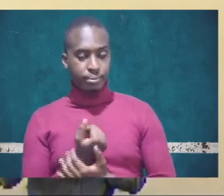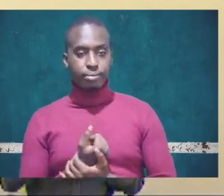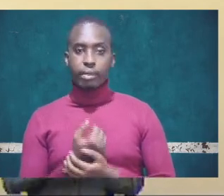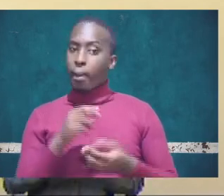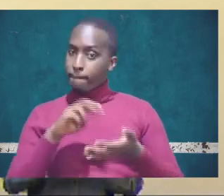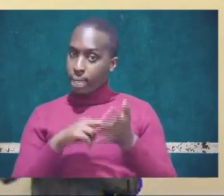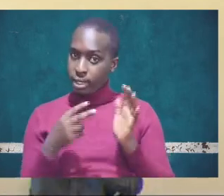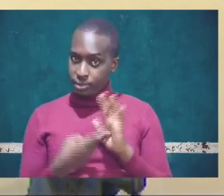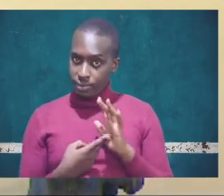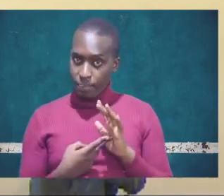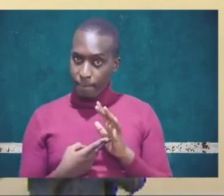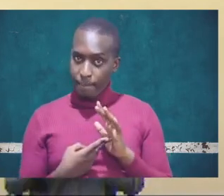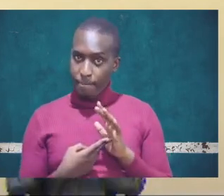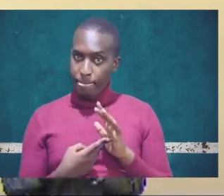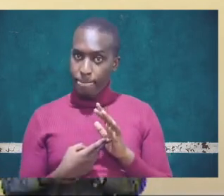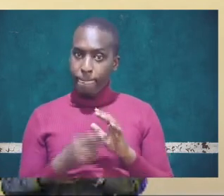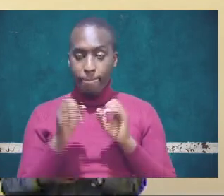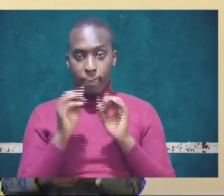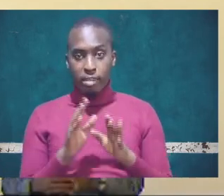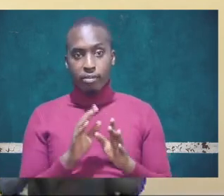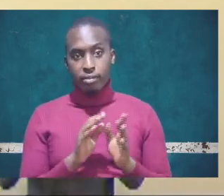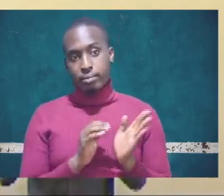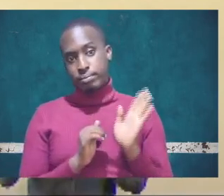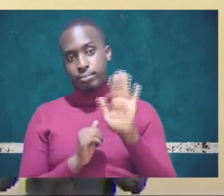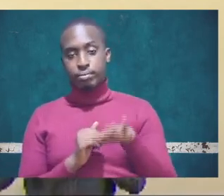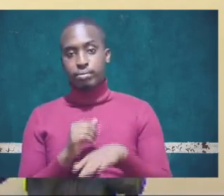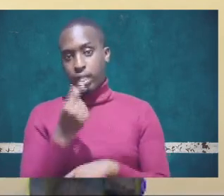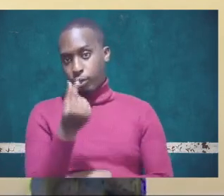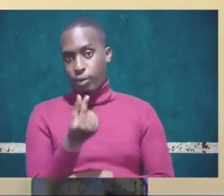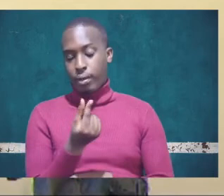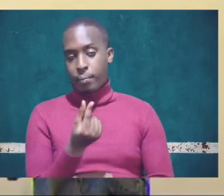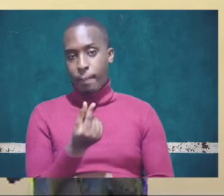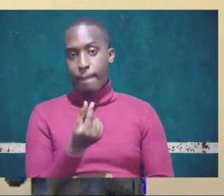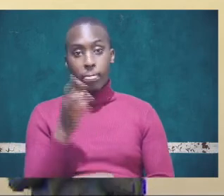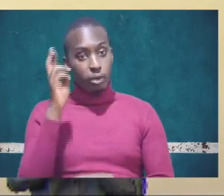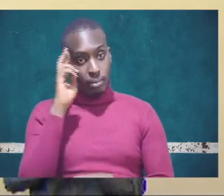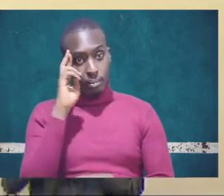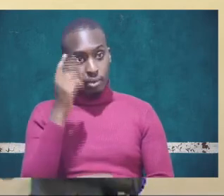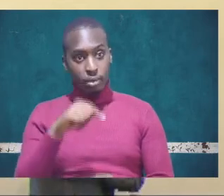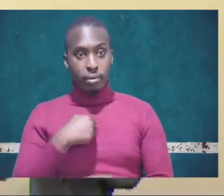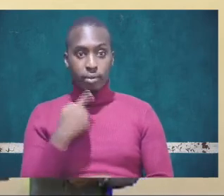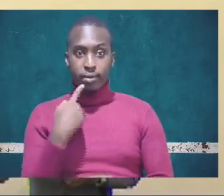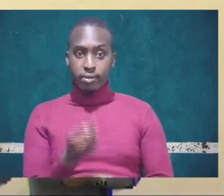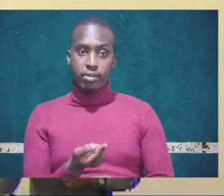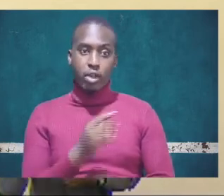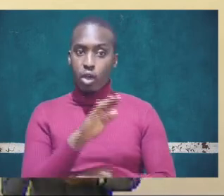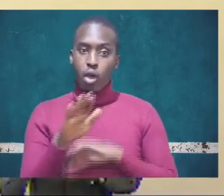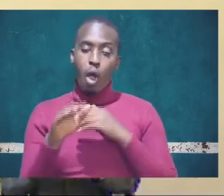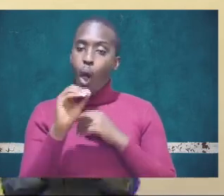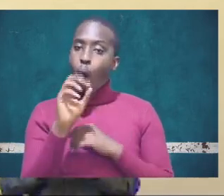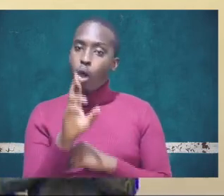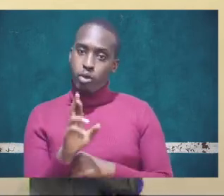It means when you go back a little bit here, you remember we've said or, it